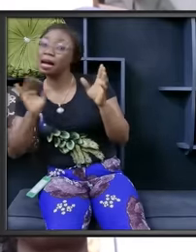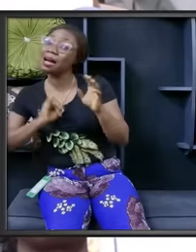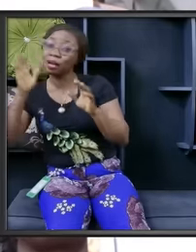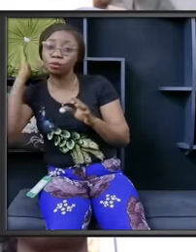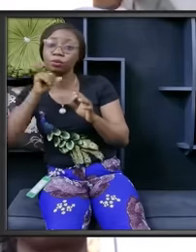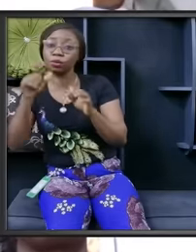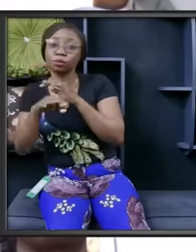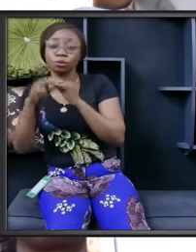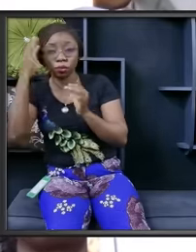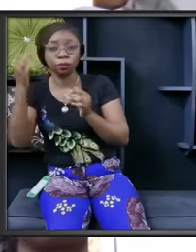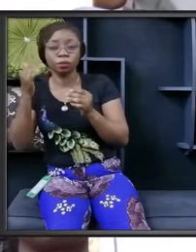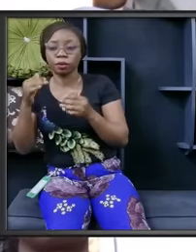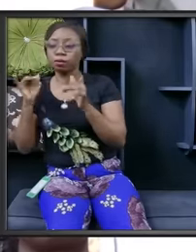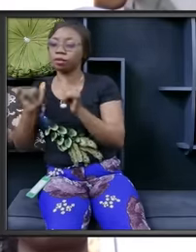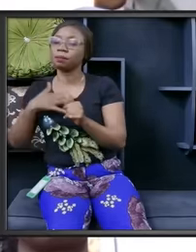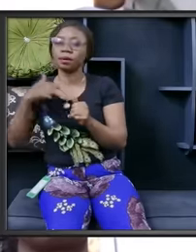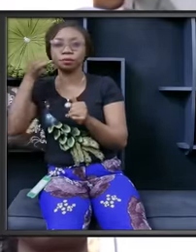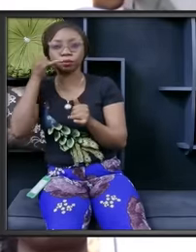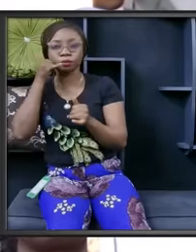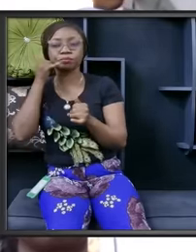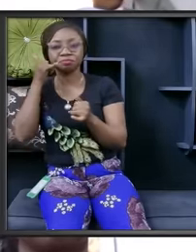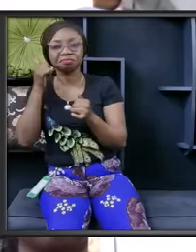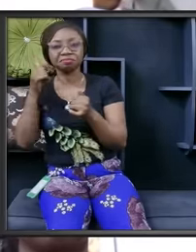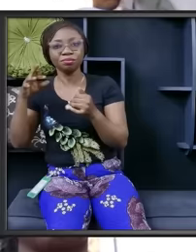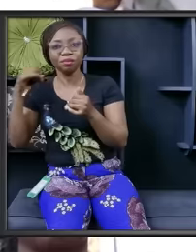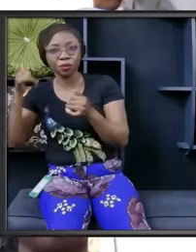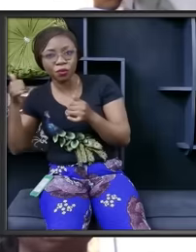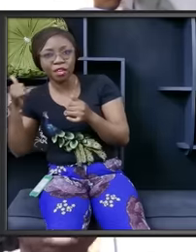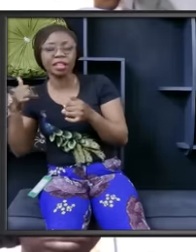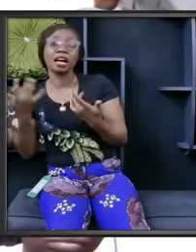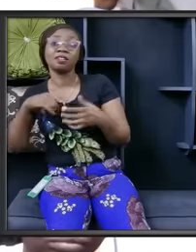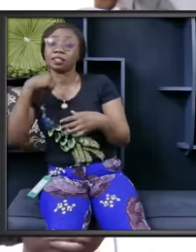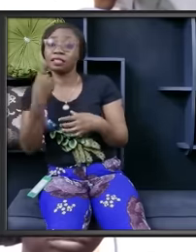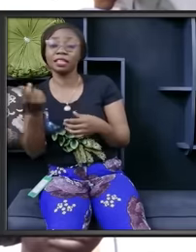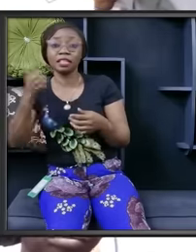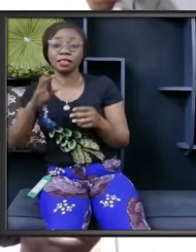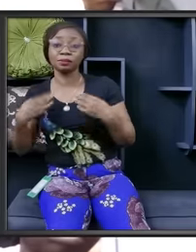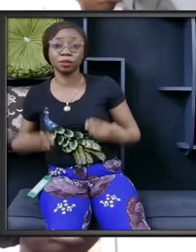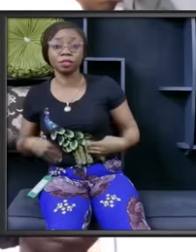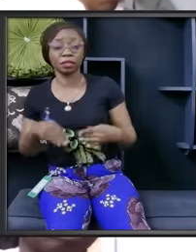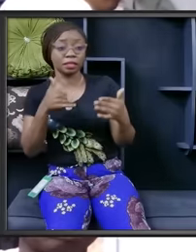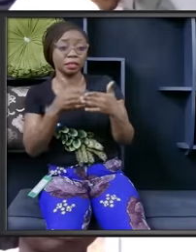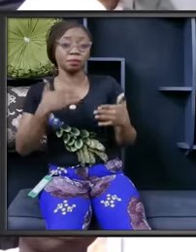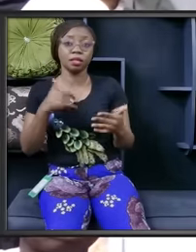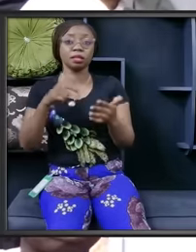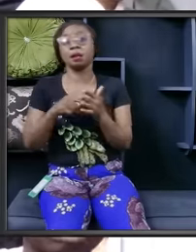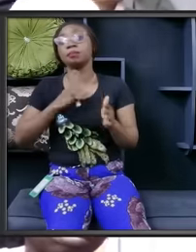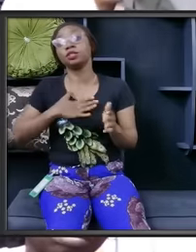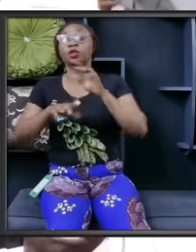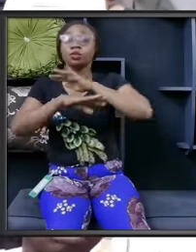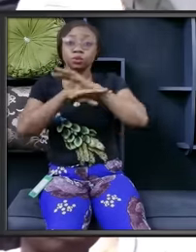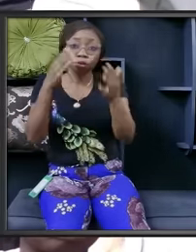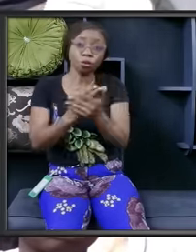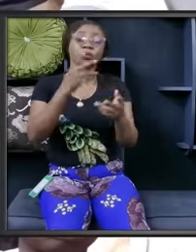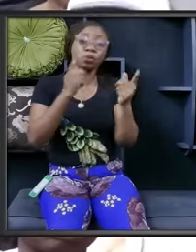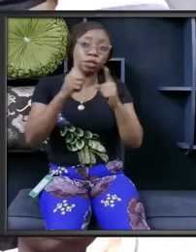I go stay my phone go. If I did mean say I know people. I don't tell everybody where they my side. May they know they talk to me. Say my husband know they like make people talk